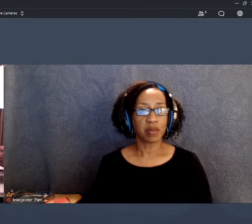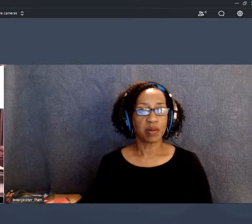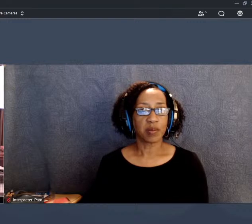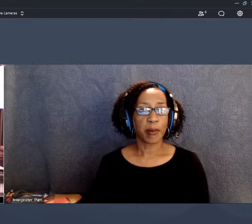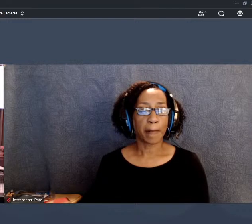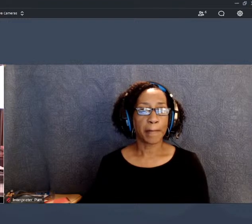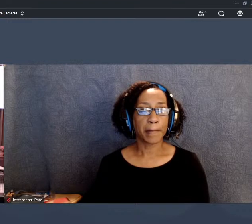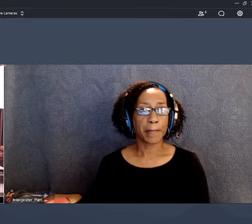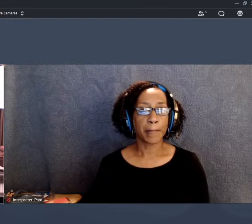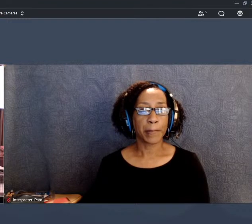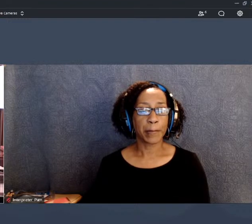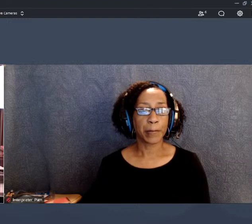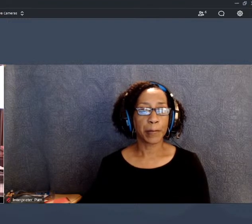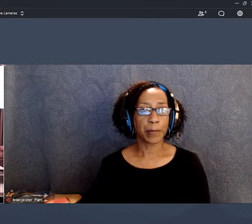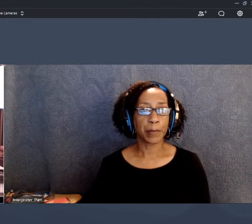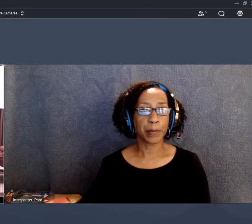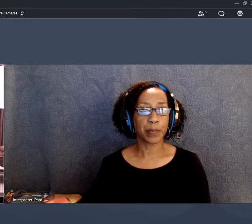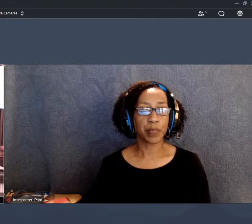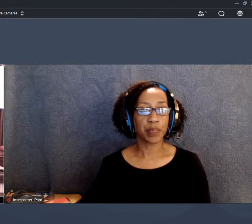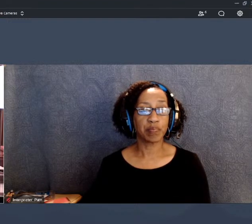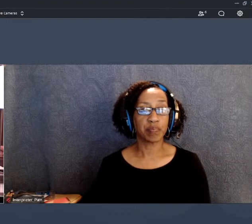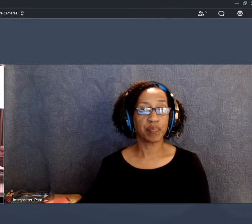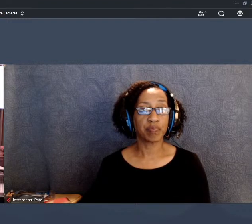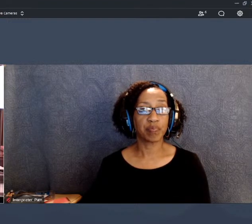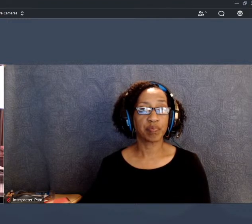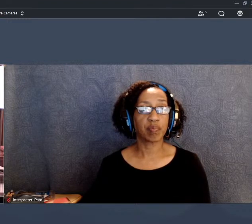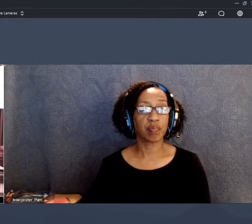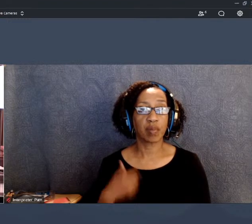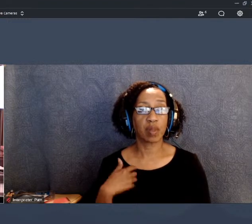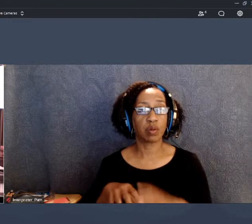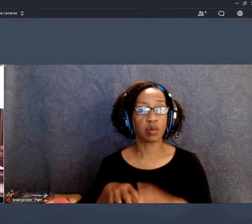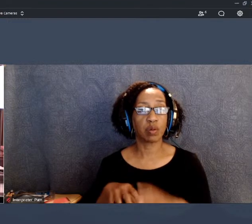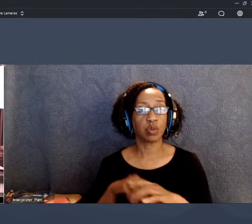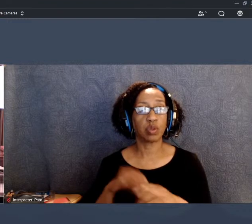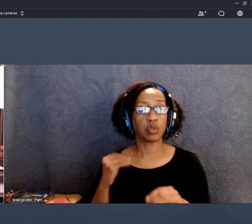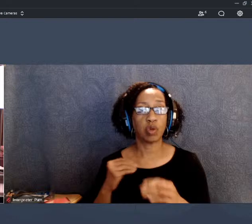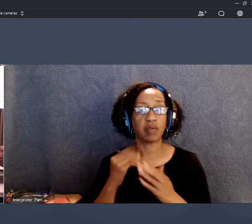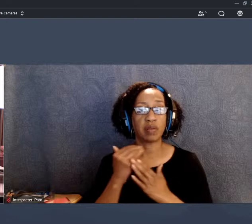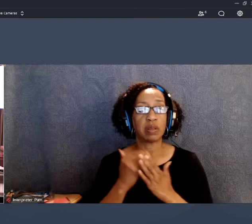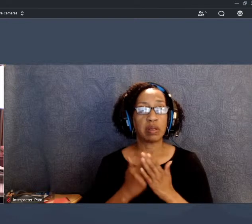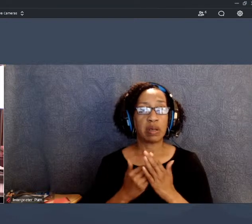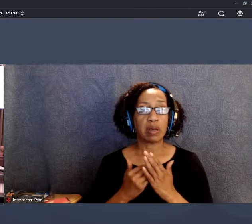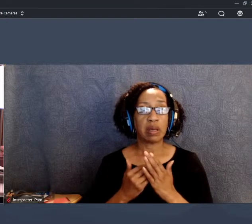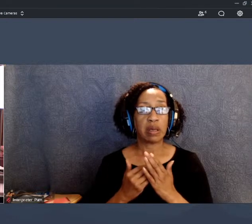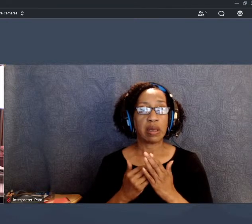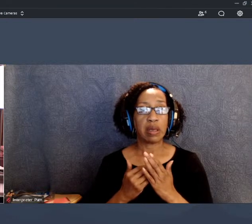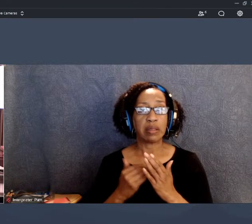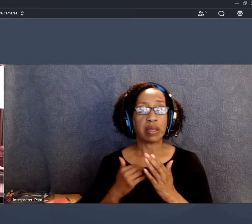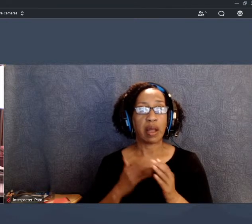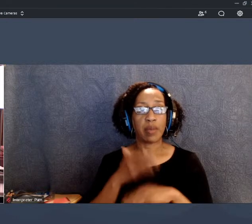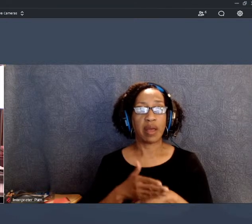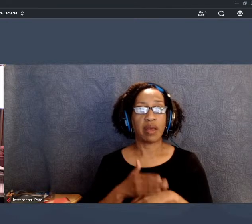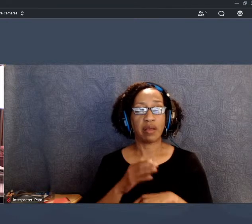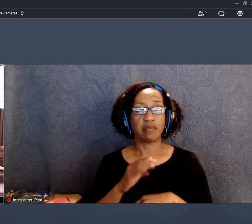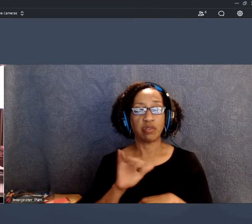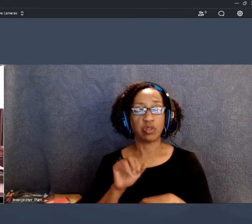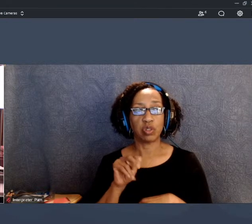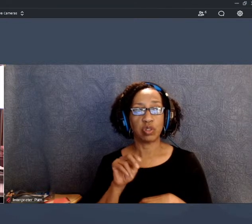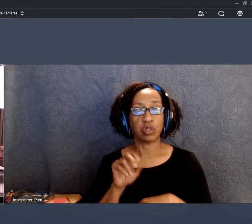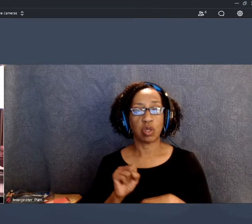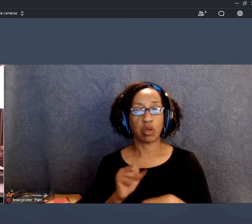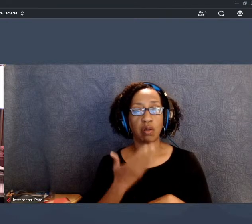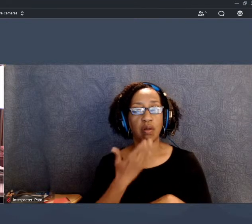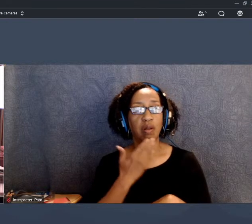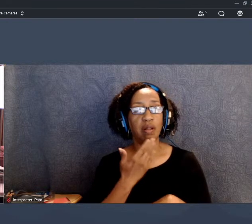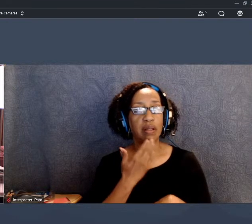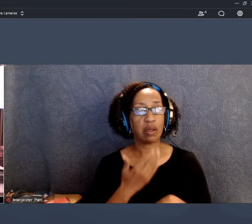I will withdraw from the queue and then put myself after Councilman Jones. Councilman Jones? Thank you, Madam Chair.